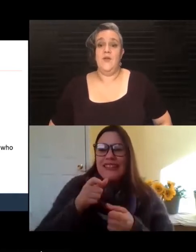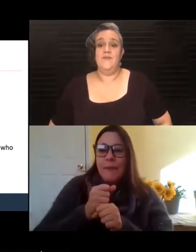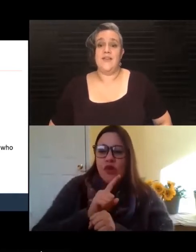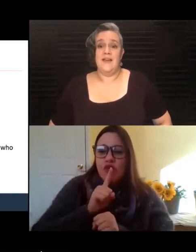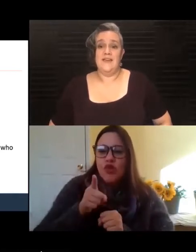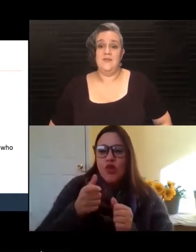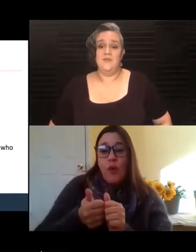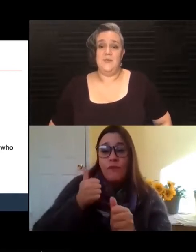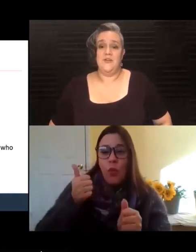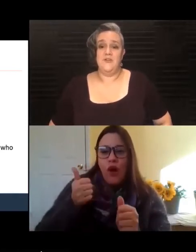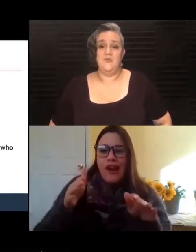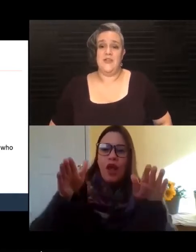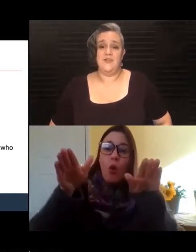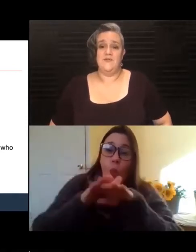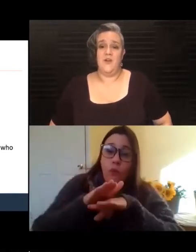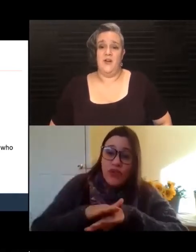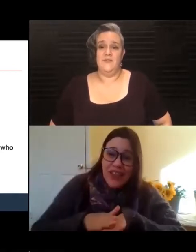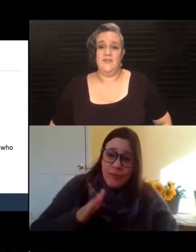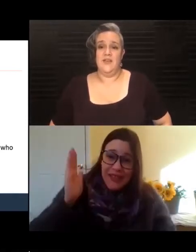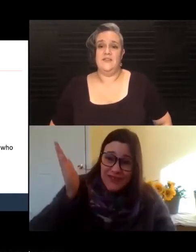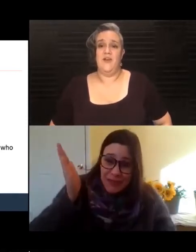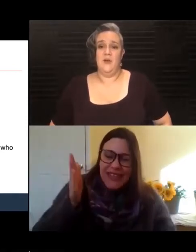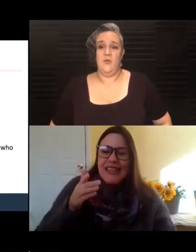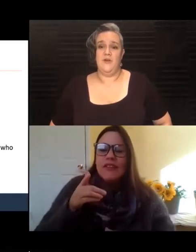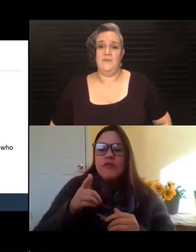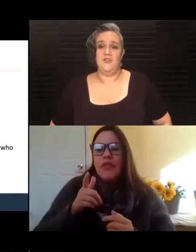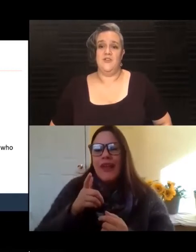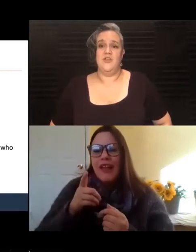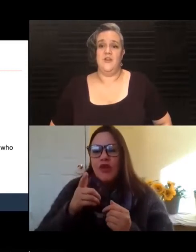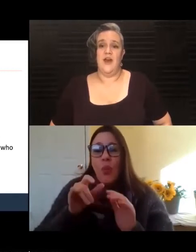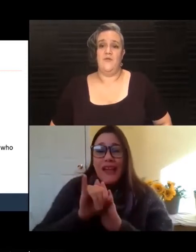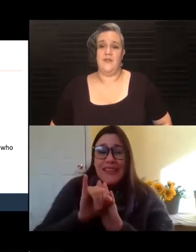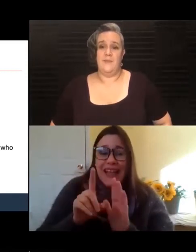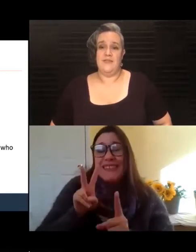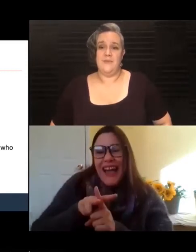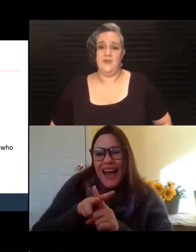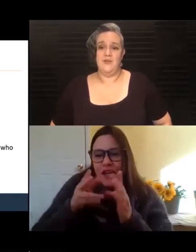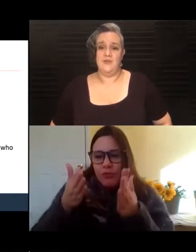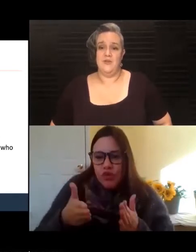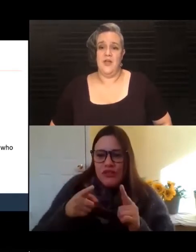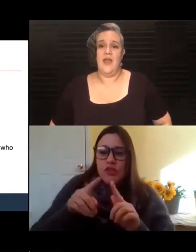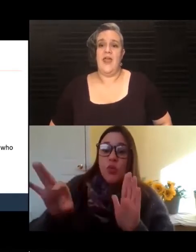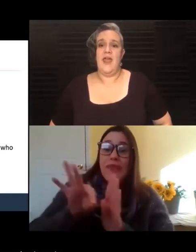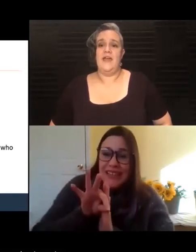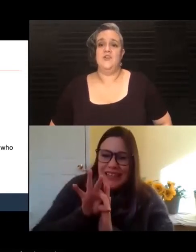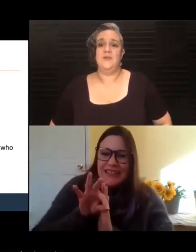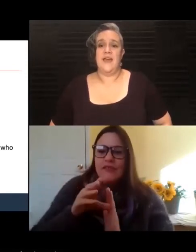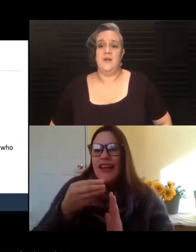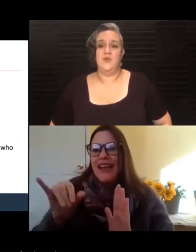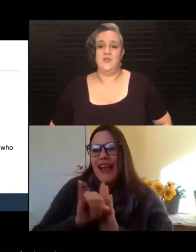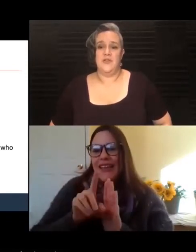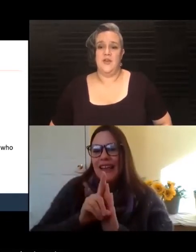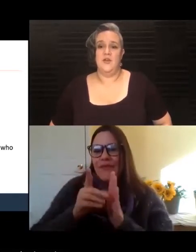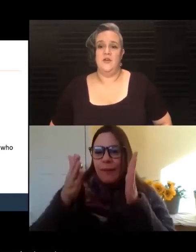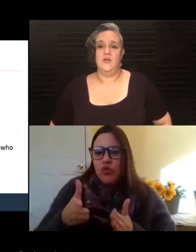If you have signing speakers and presenters involved, it's very important to make sure that you're not overlapping speakers and you assign